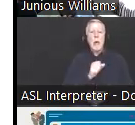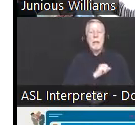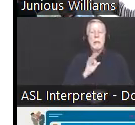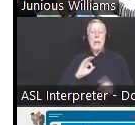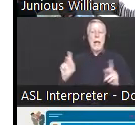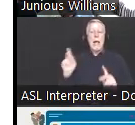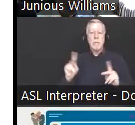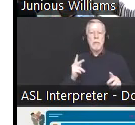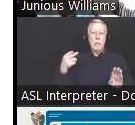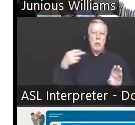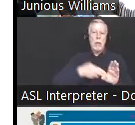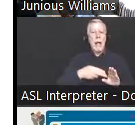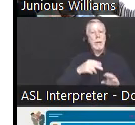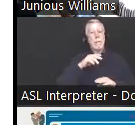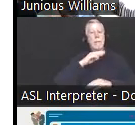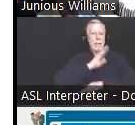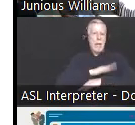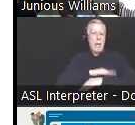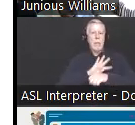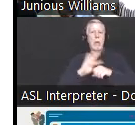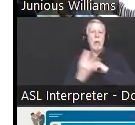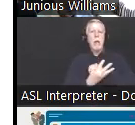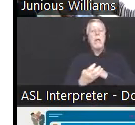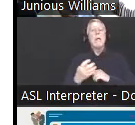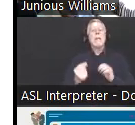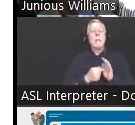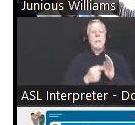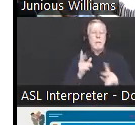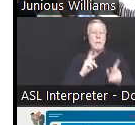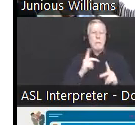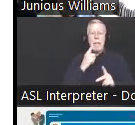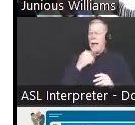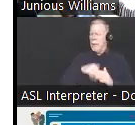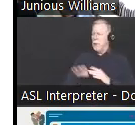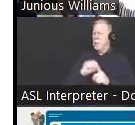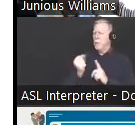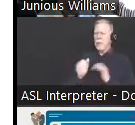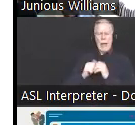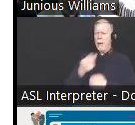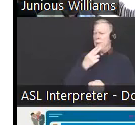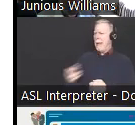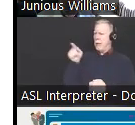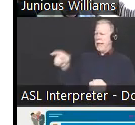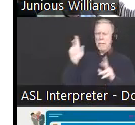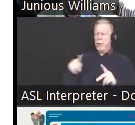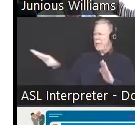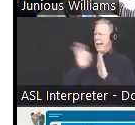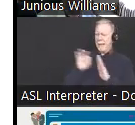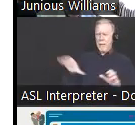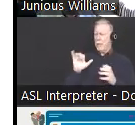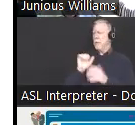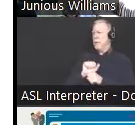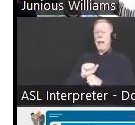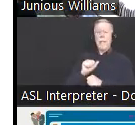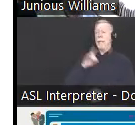table. Somebody mentioned this. I go into situations and I say, how in the hell did that person get designated to do this work? They don't like